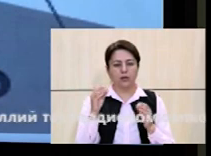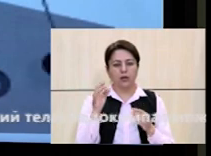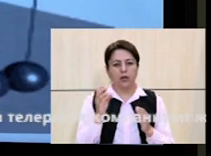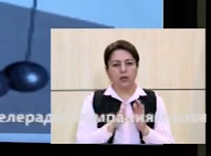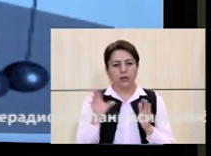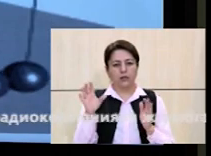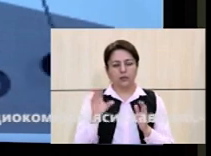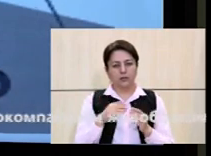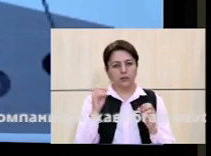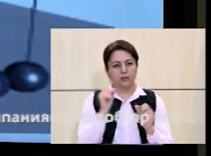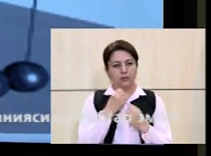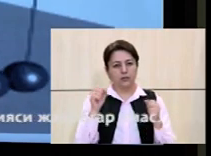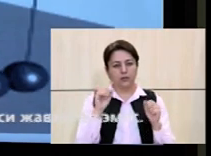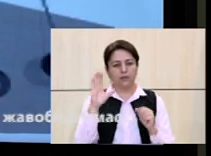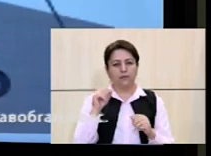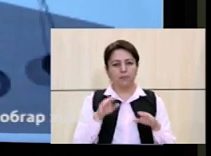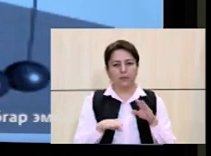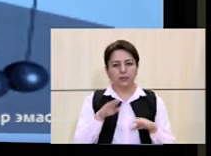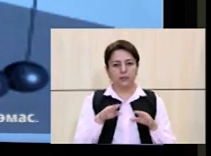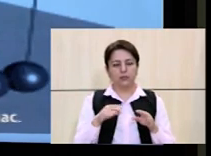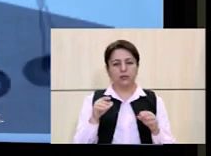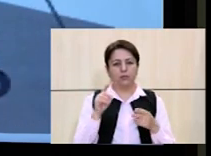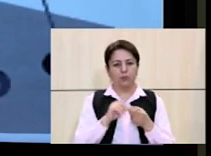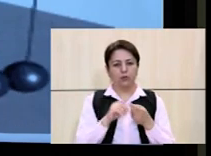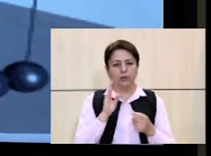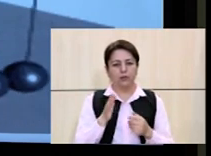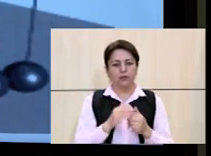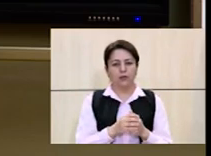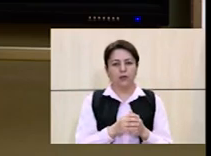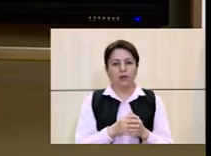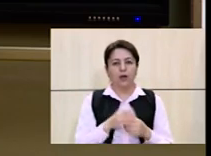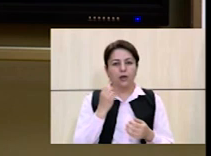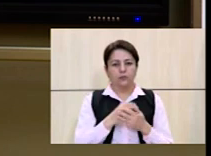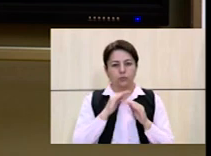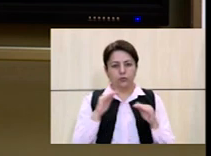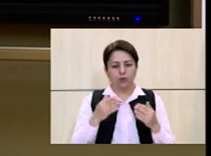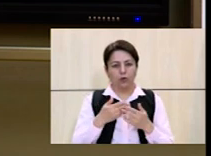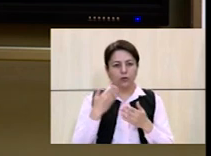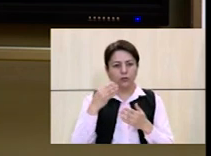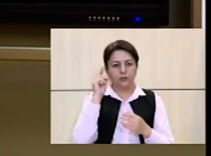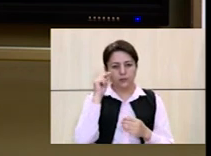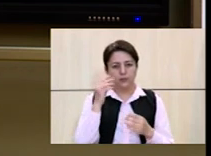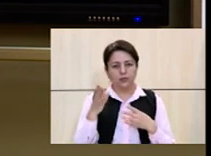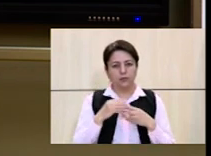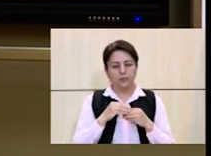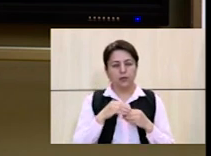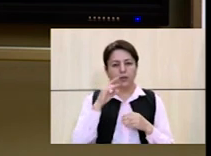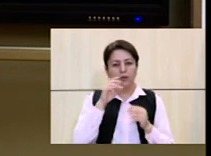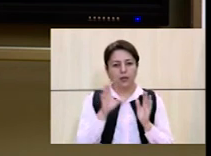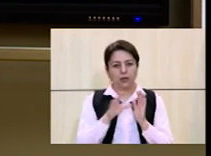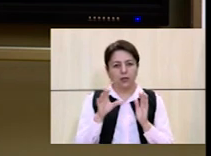va massasiga bog'liqligi. Aziz o'quvchilar, biz o'tgan darslarda siz bilan